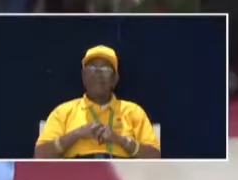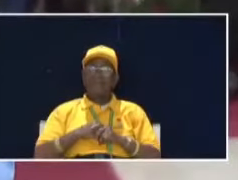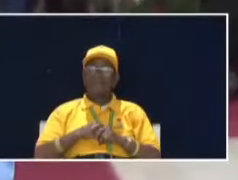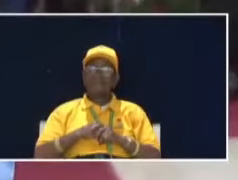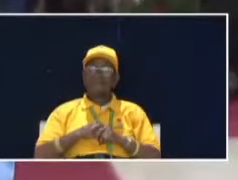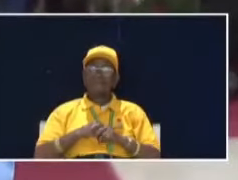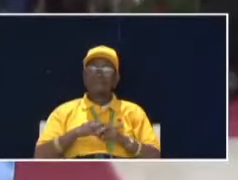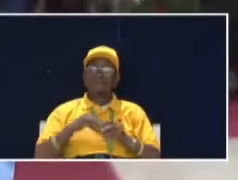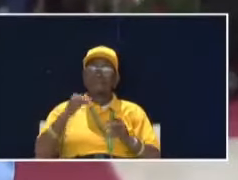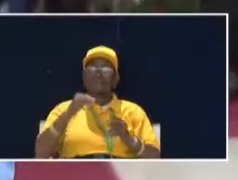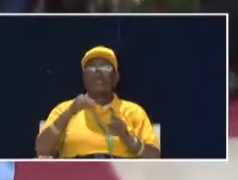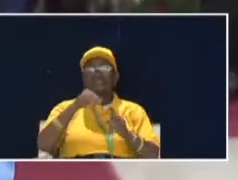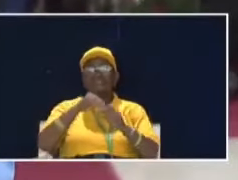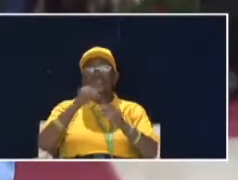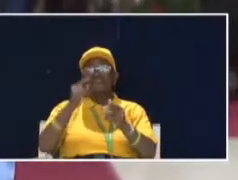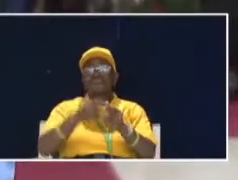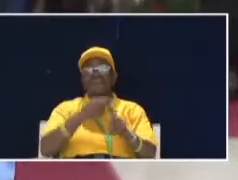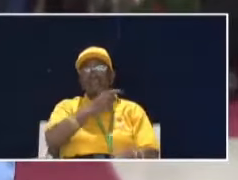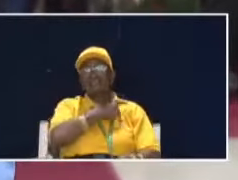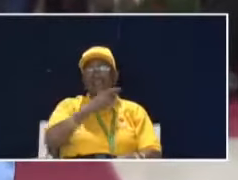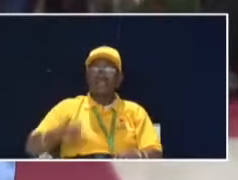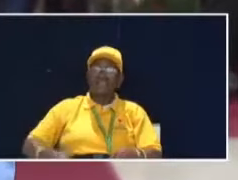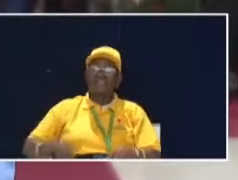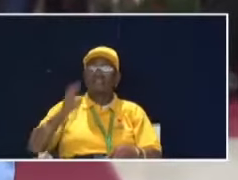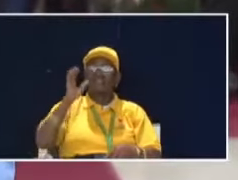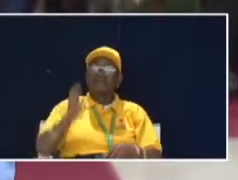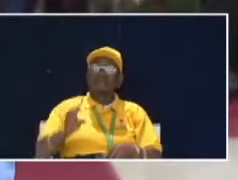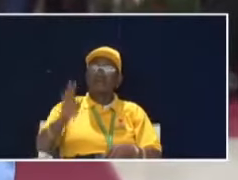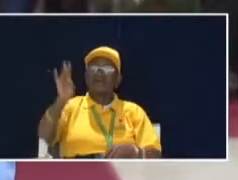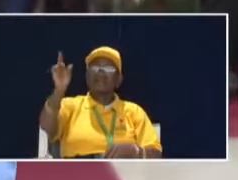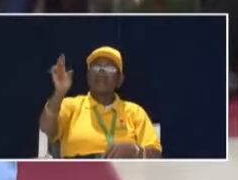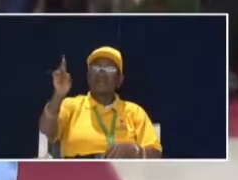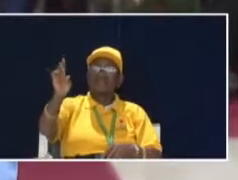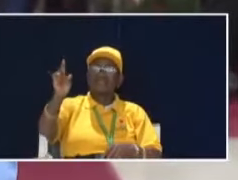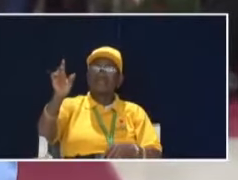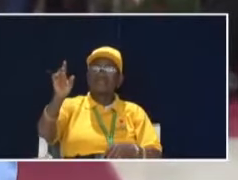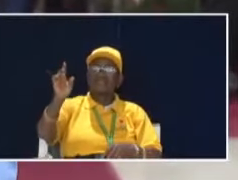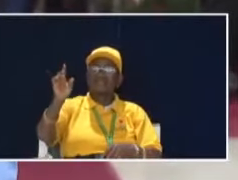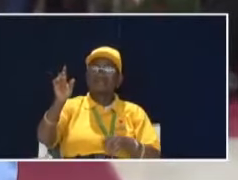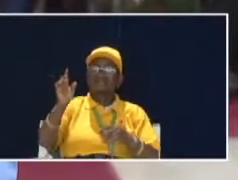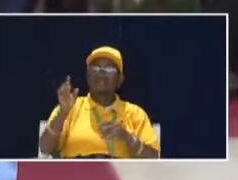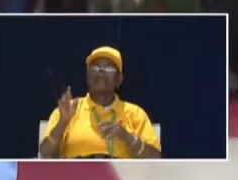In 1 Kings chapter 17, 1 Kings chapter 17.